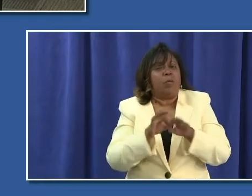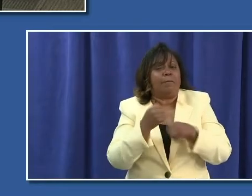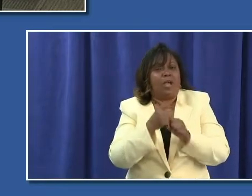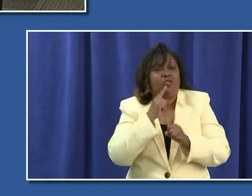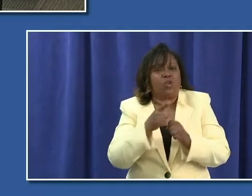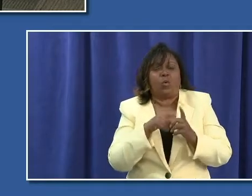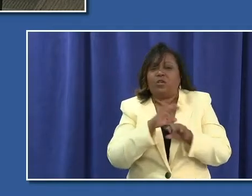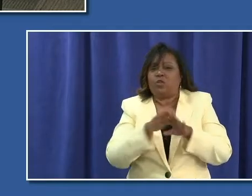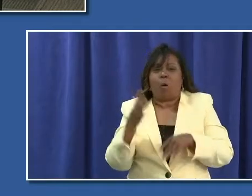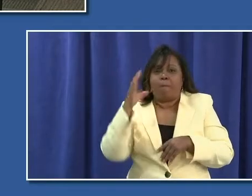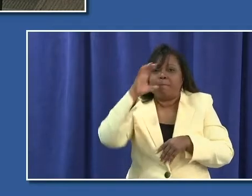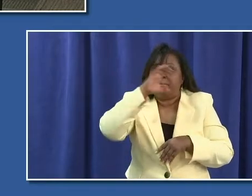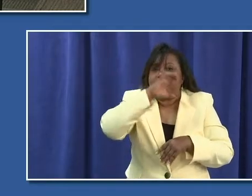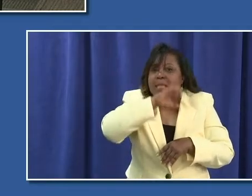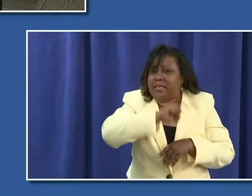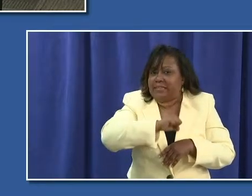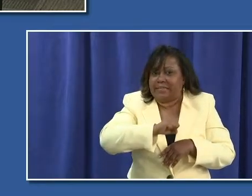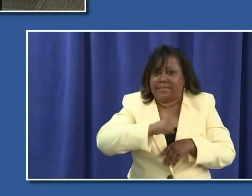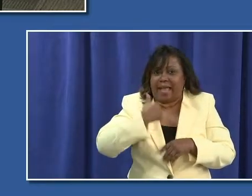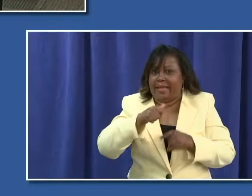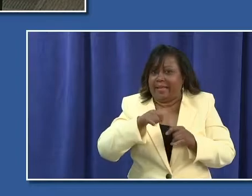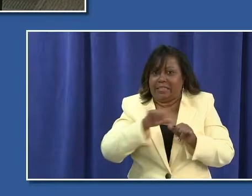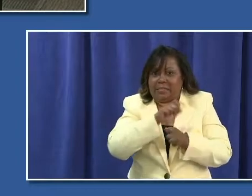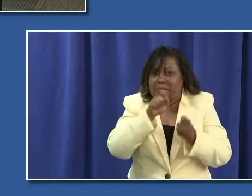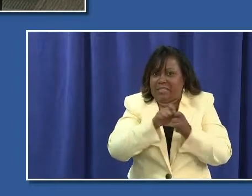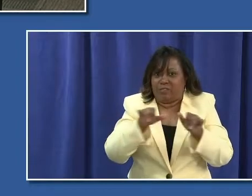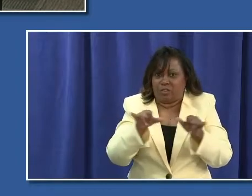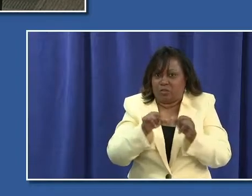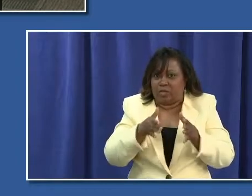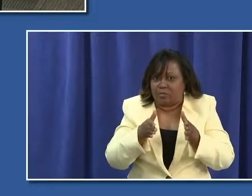sure that we do not miss a side street. Excellent.